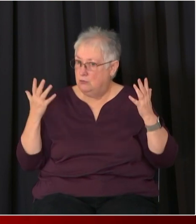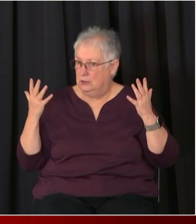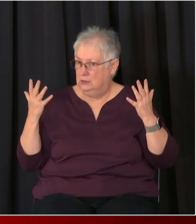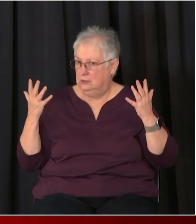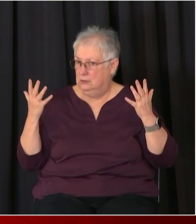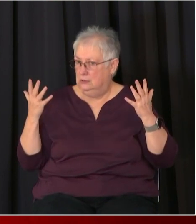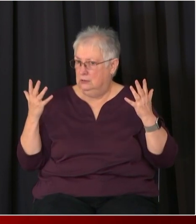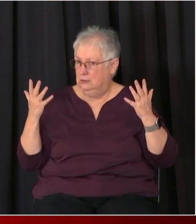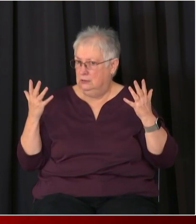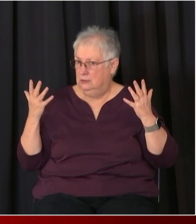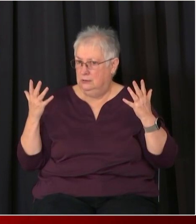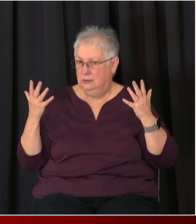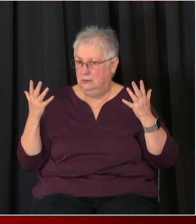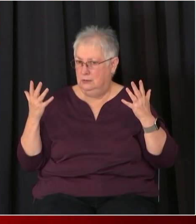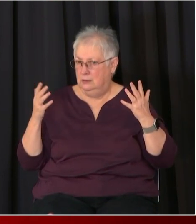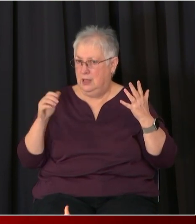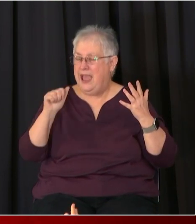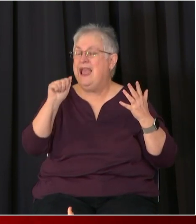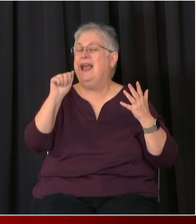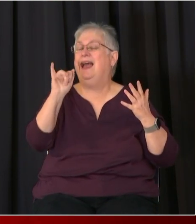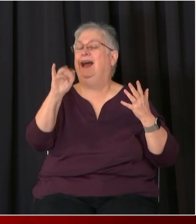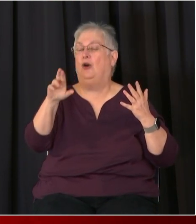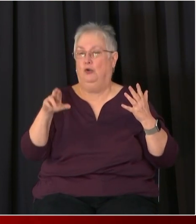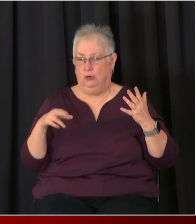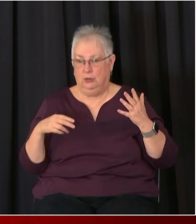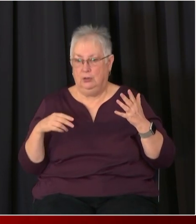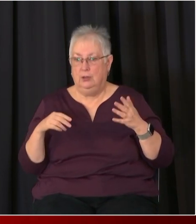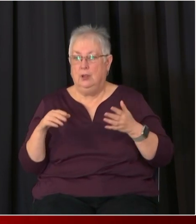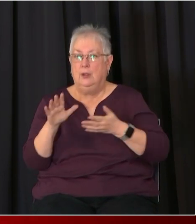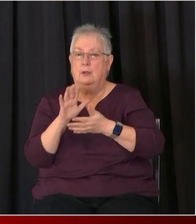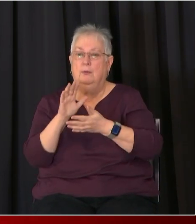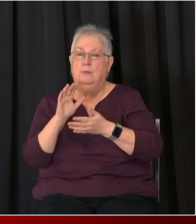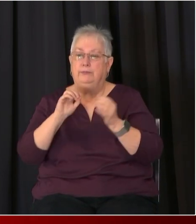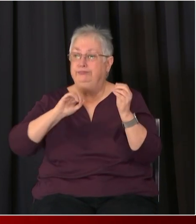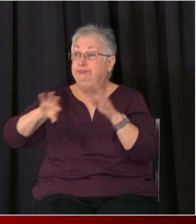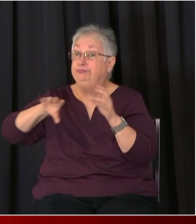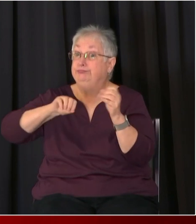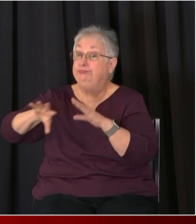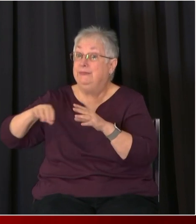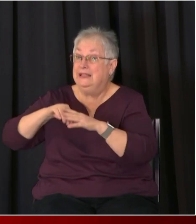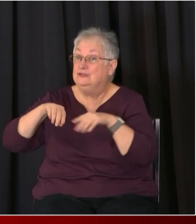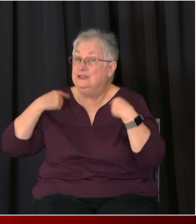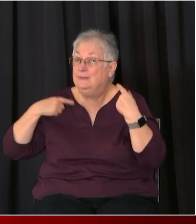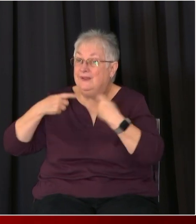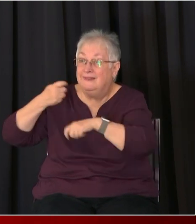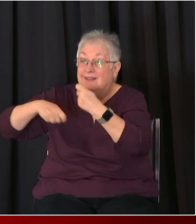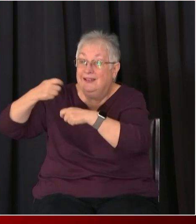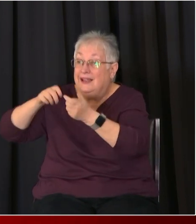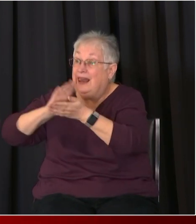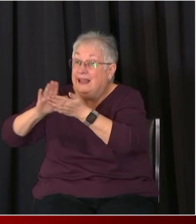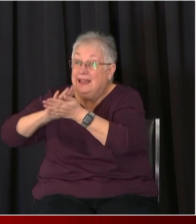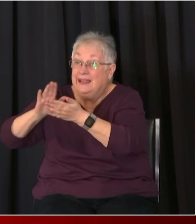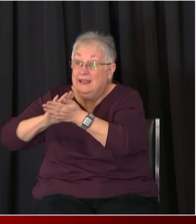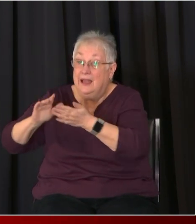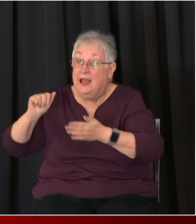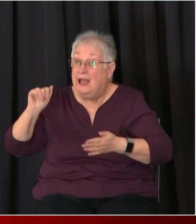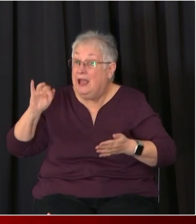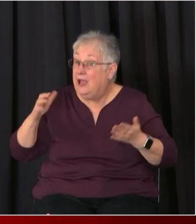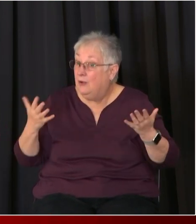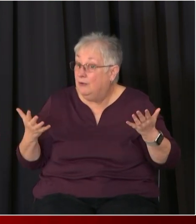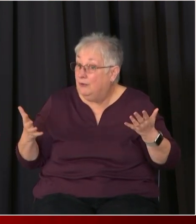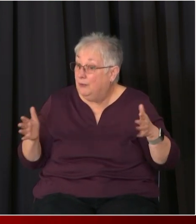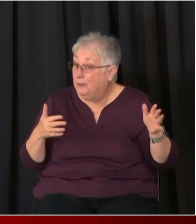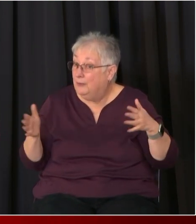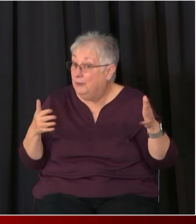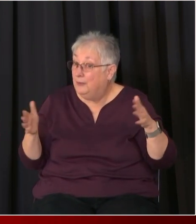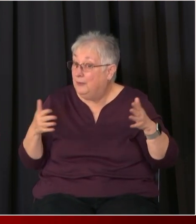changes to their protocols, but large and in part, they have not all done that. And the utilizers of these gyms and having